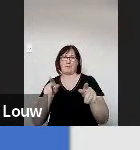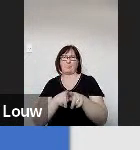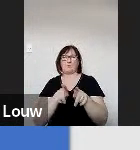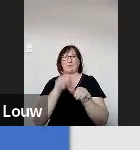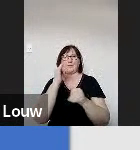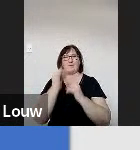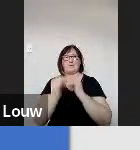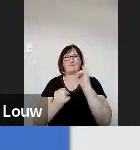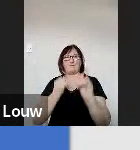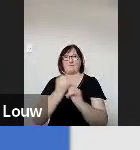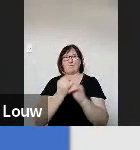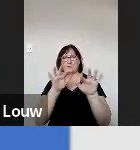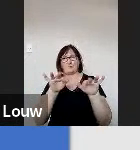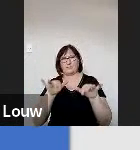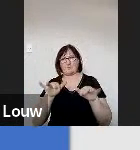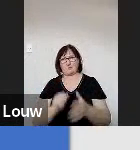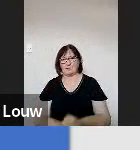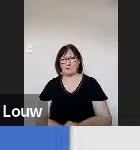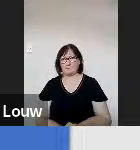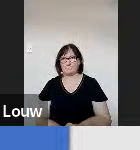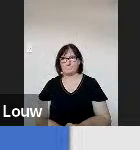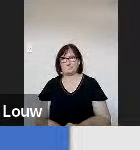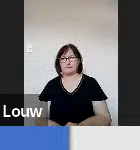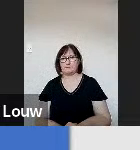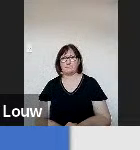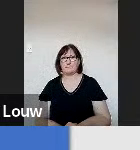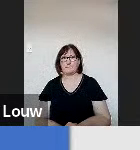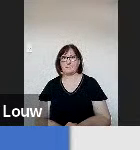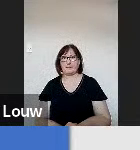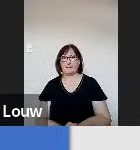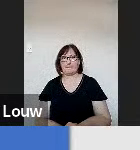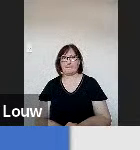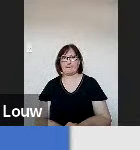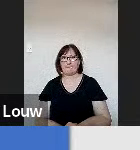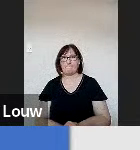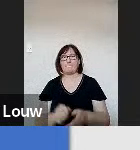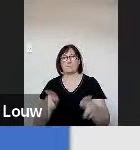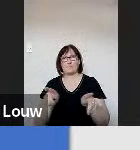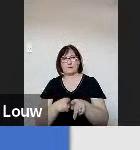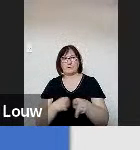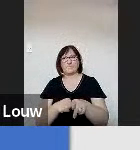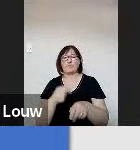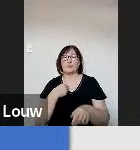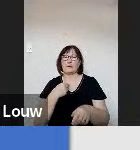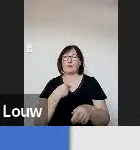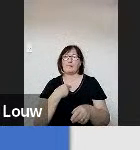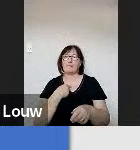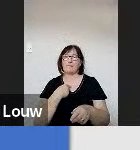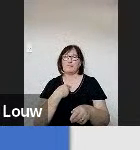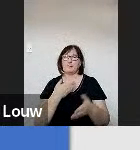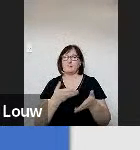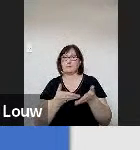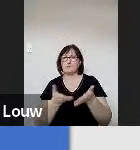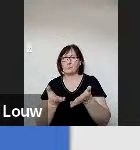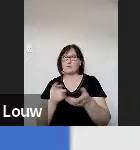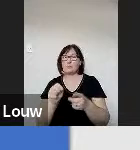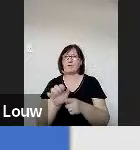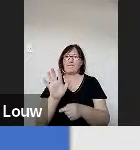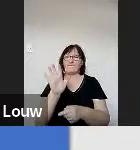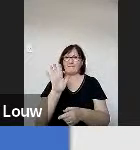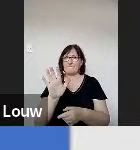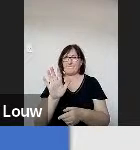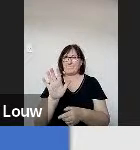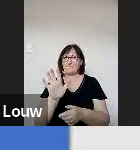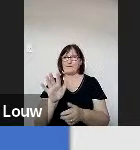peers. Ladies and gentlemen, may I also refer you to the 5 of the 9 strategic